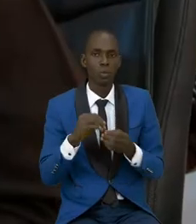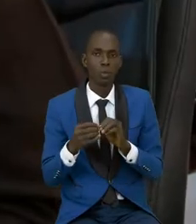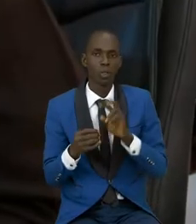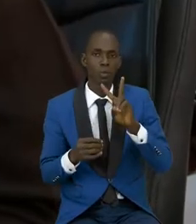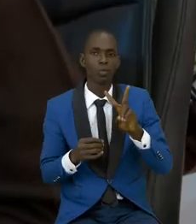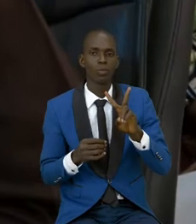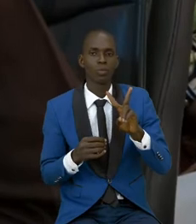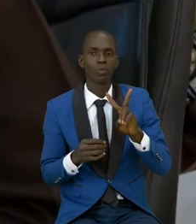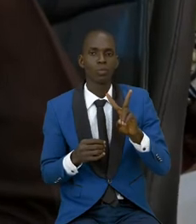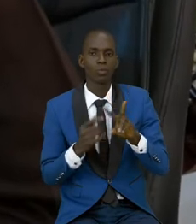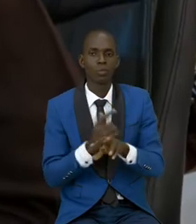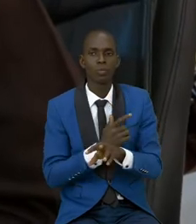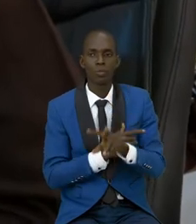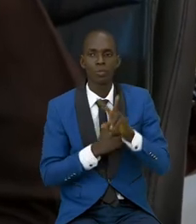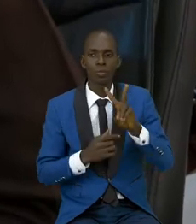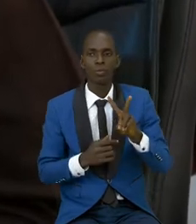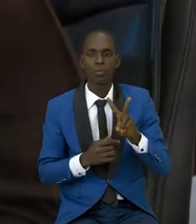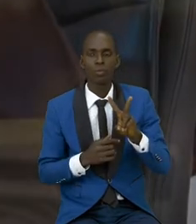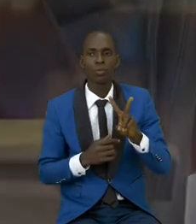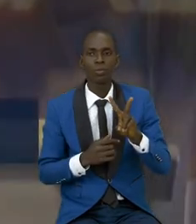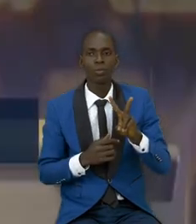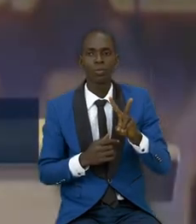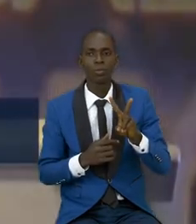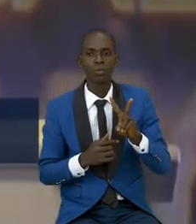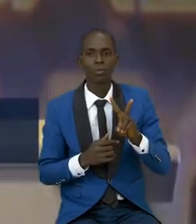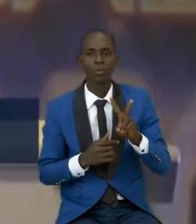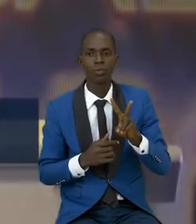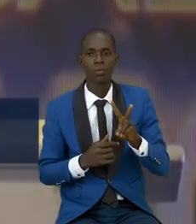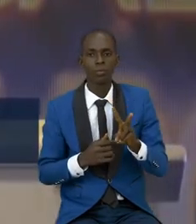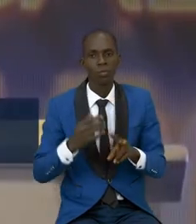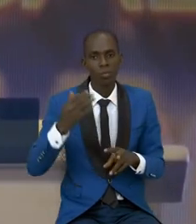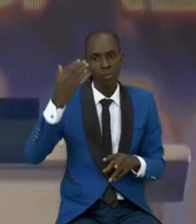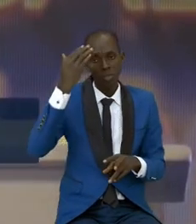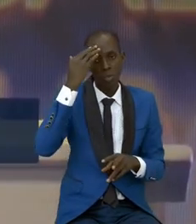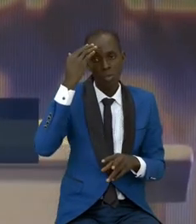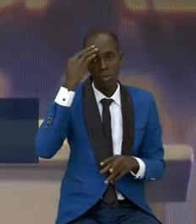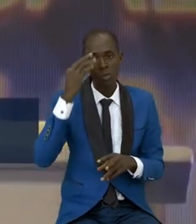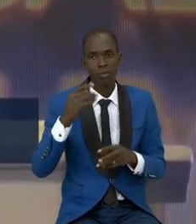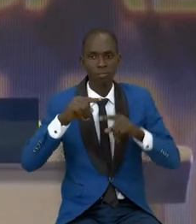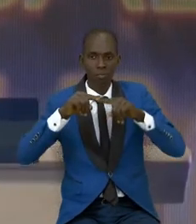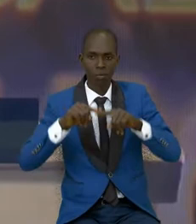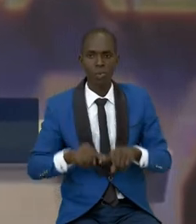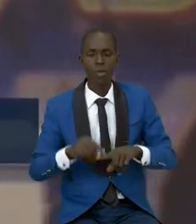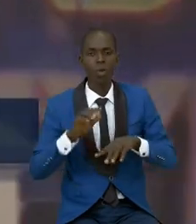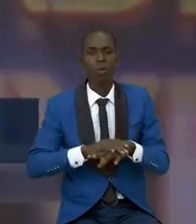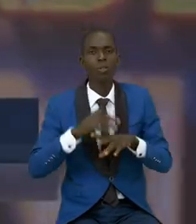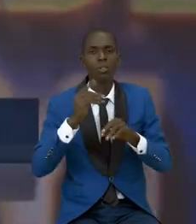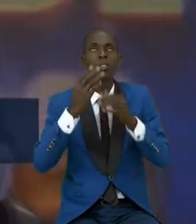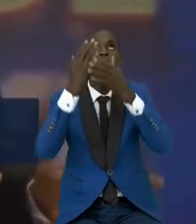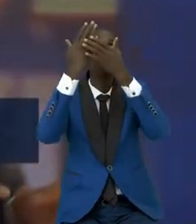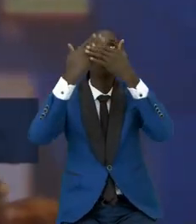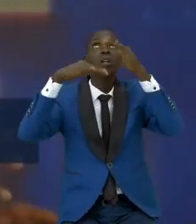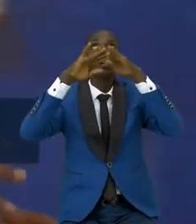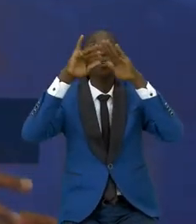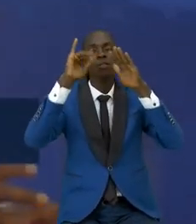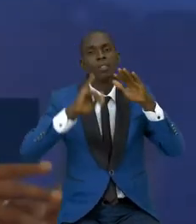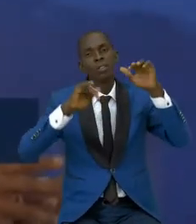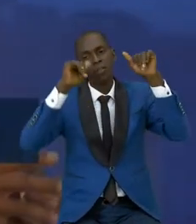two, perceived reliance on the heavenly Father. We trust